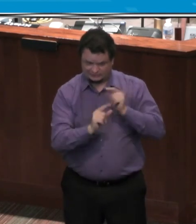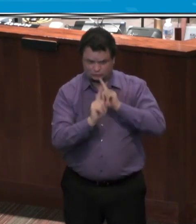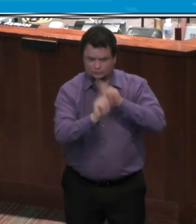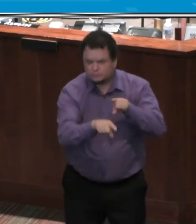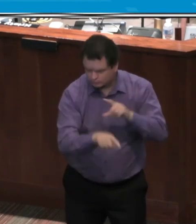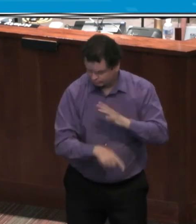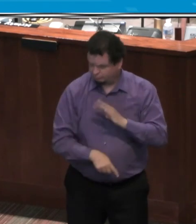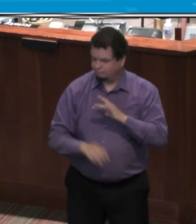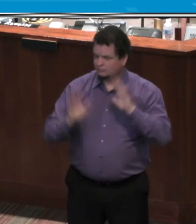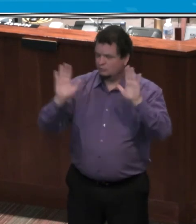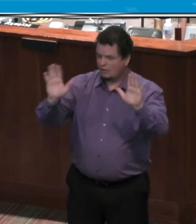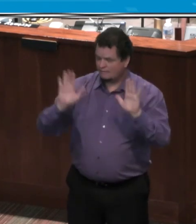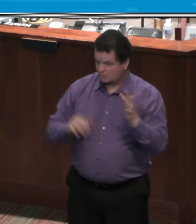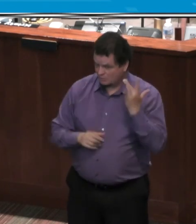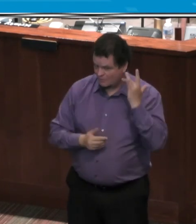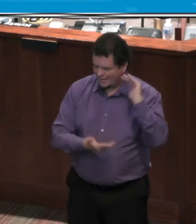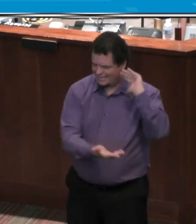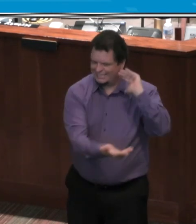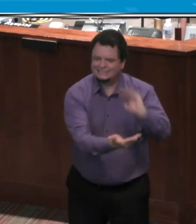Excellent.